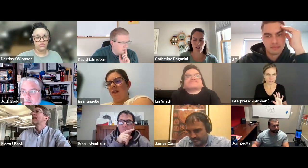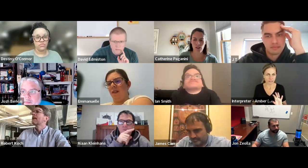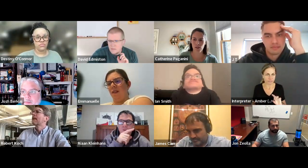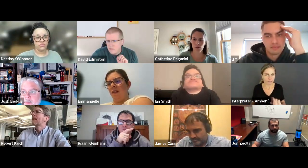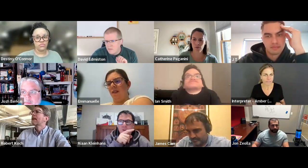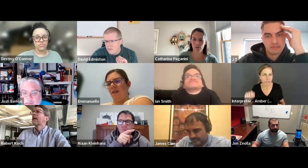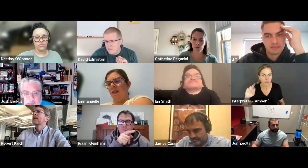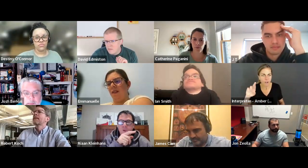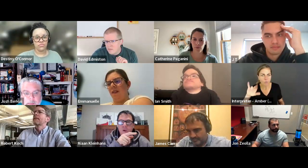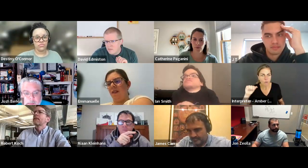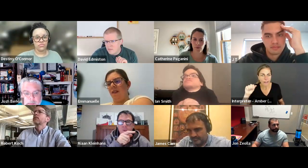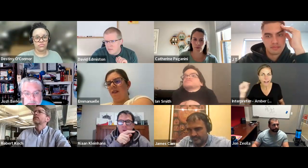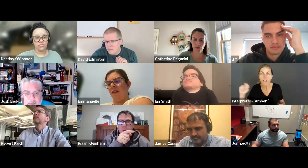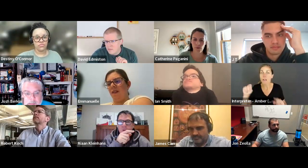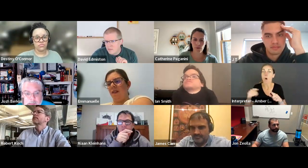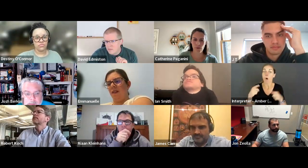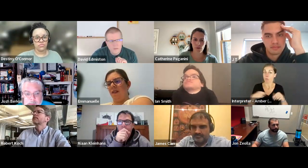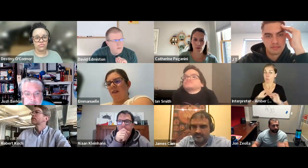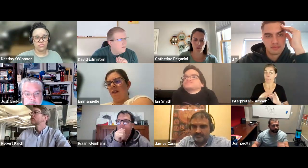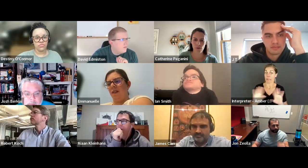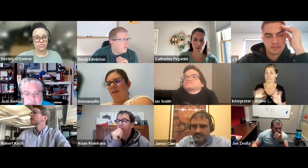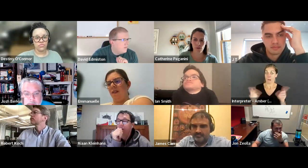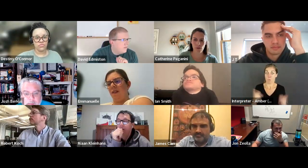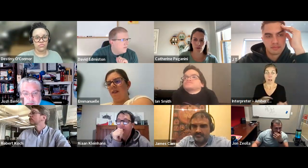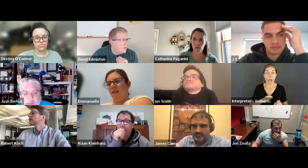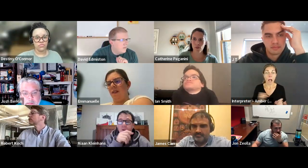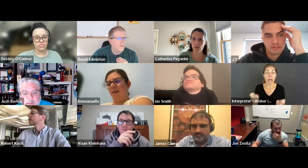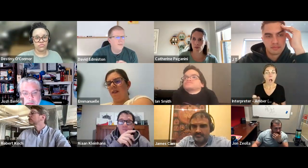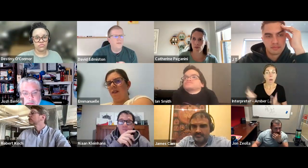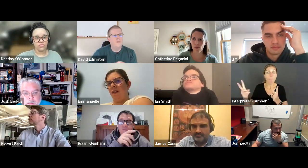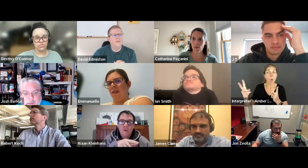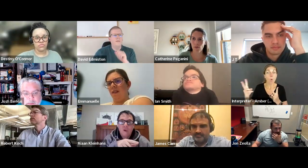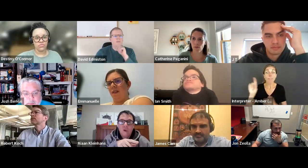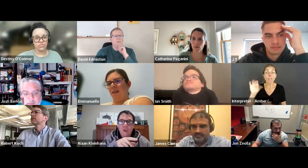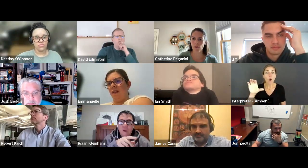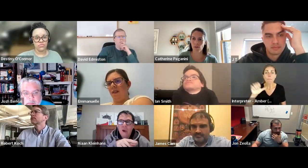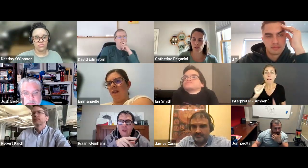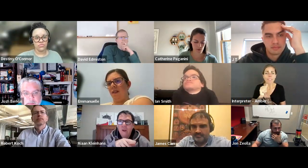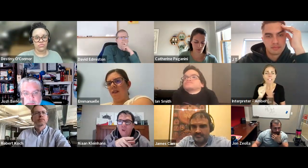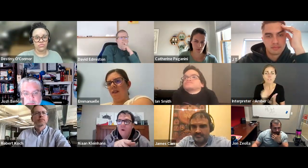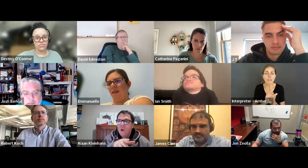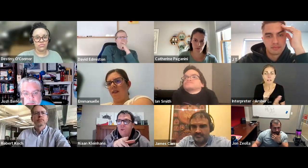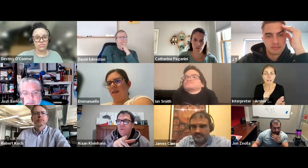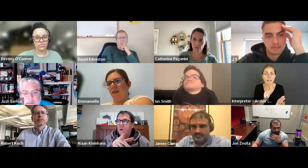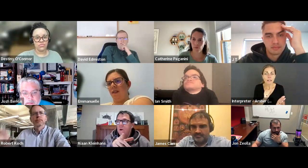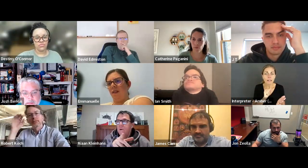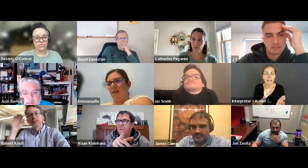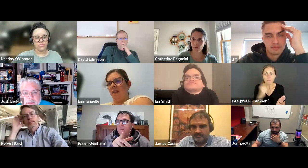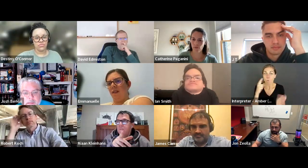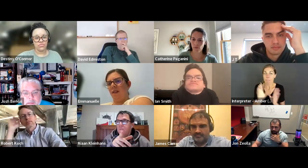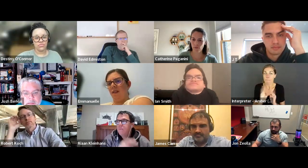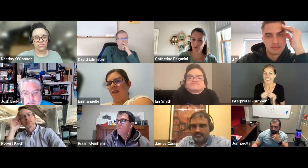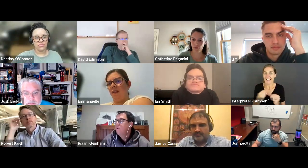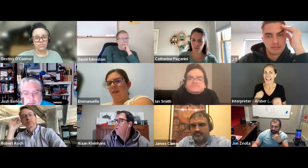clarify, when I loaded the document the first time, agenda, there was it all the meeting. It had a link to